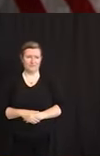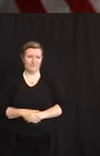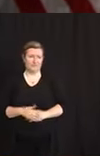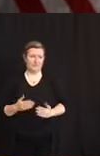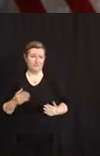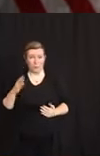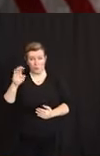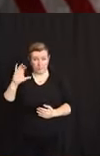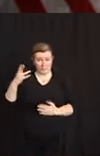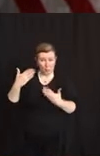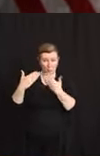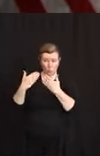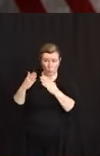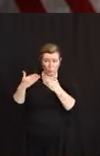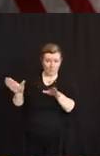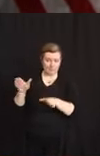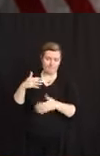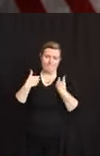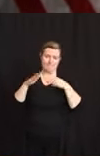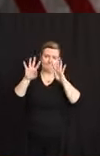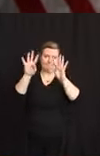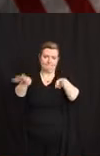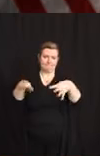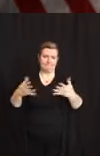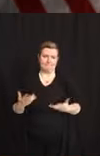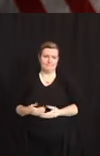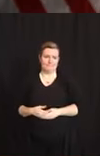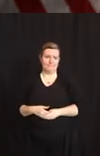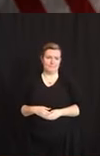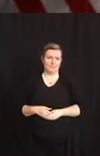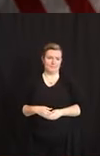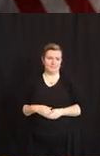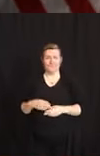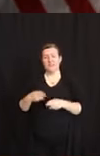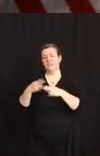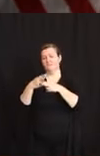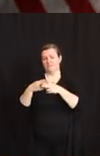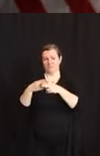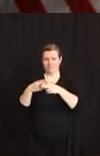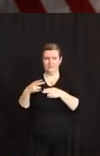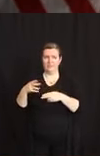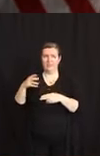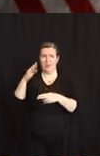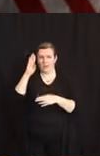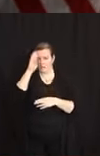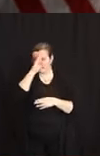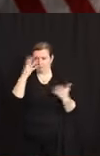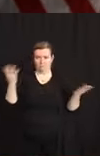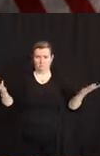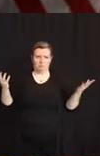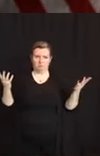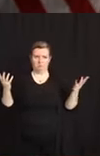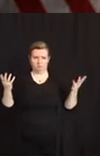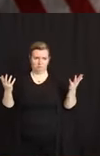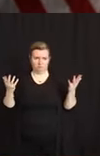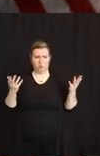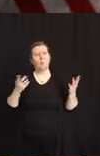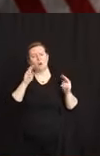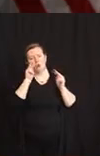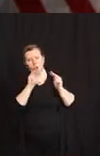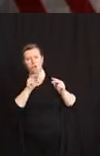I don't think there's a whole lot of correlation with that. But we're going to make all these decisions based on the facts and the science. So thank you for that. Anything on